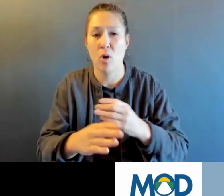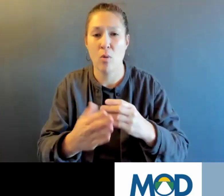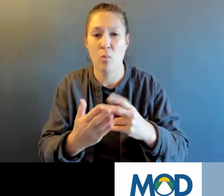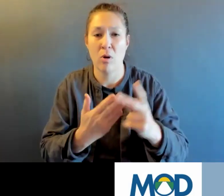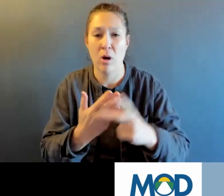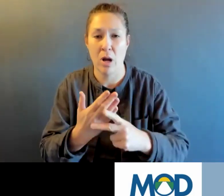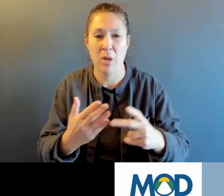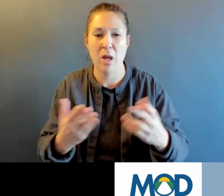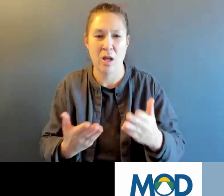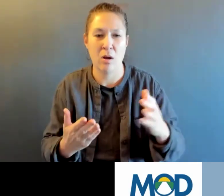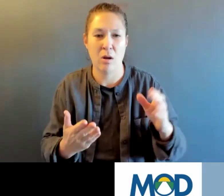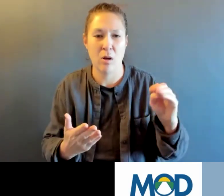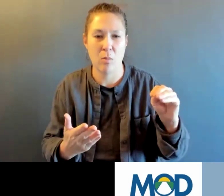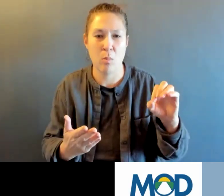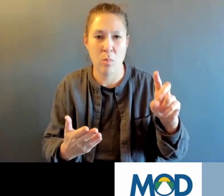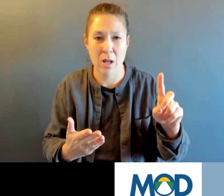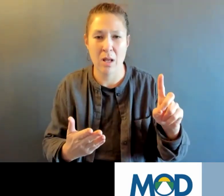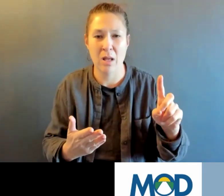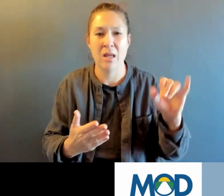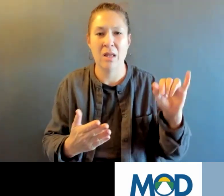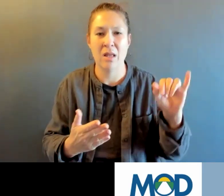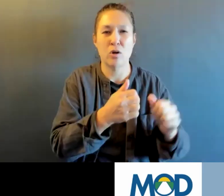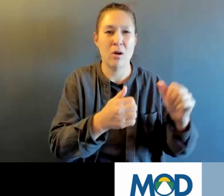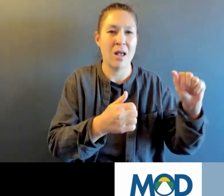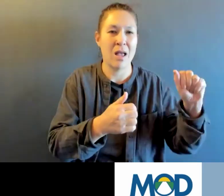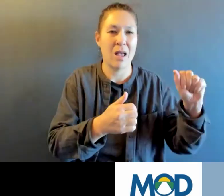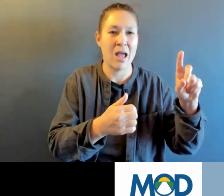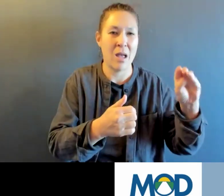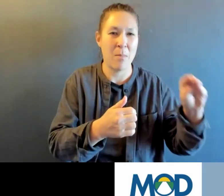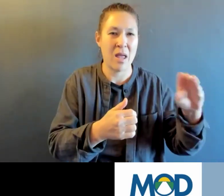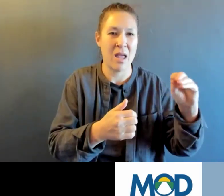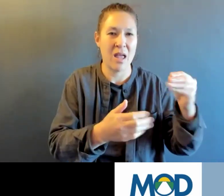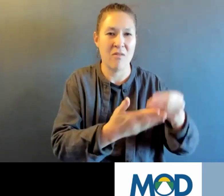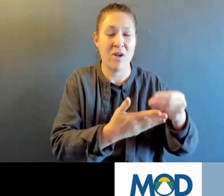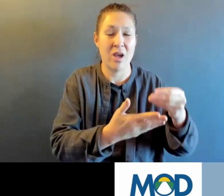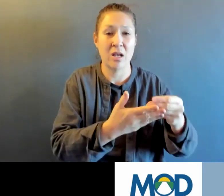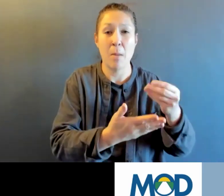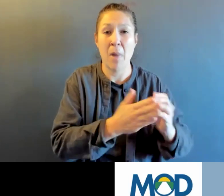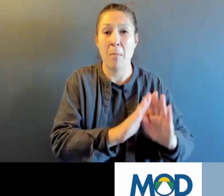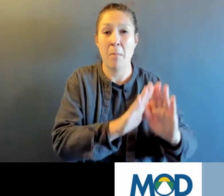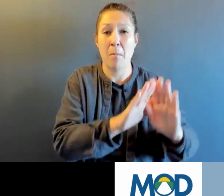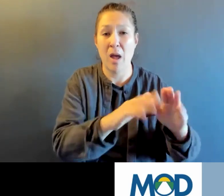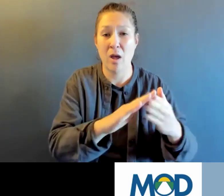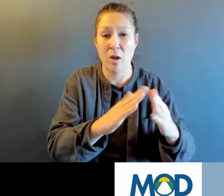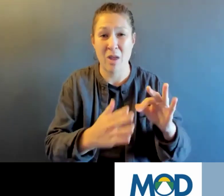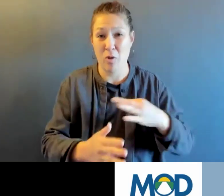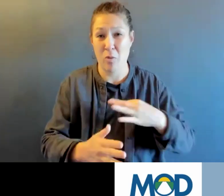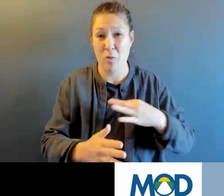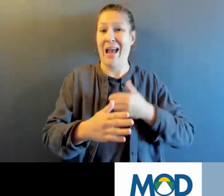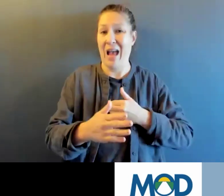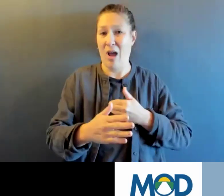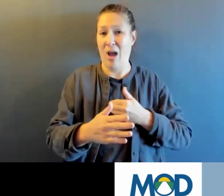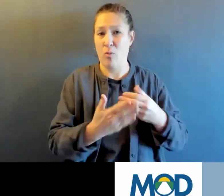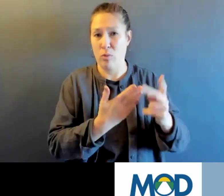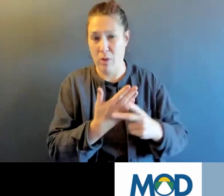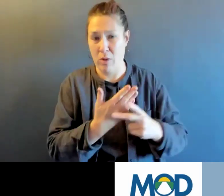through the Administration and Finance. But we offer money back to communities who apply through our competitive grant program to give